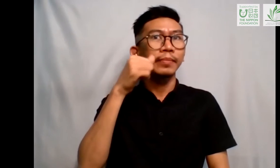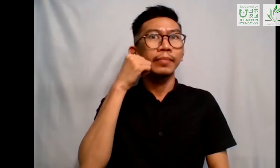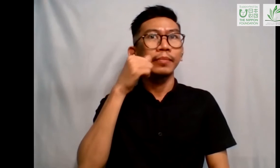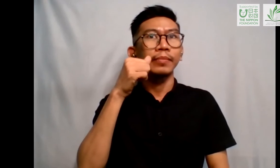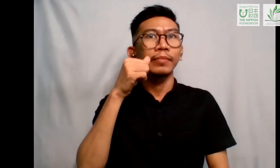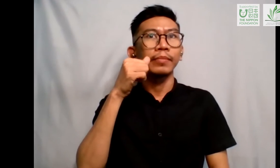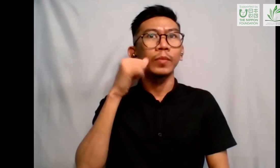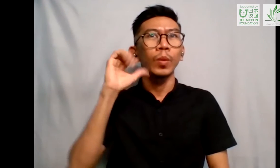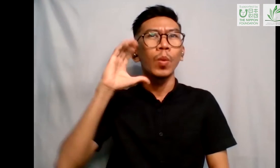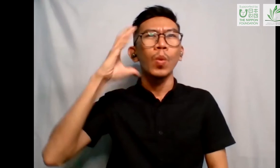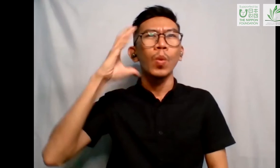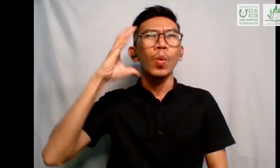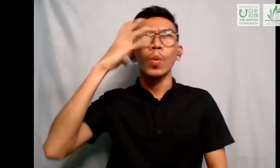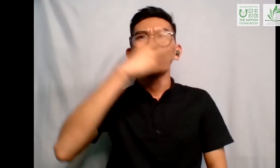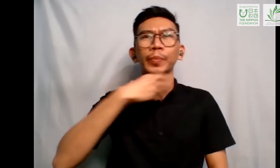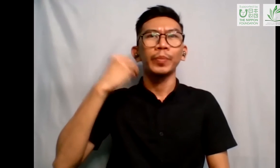is pretty,